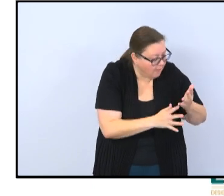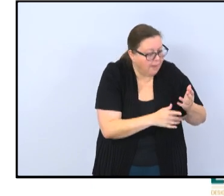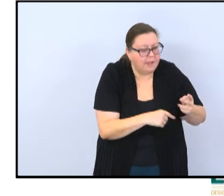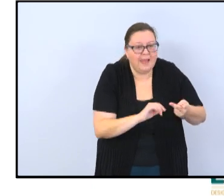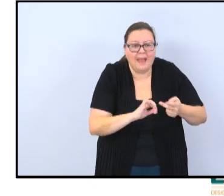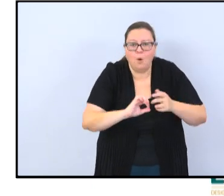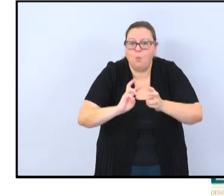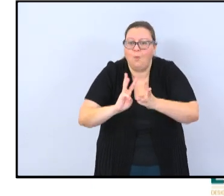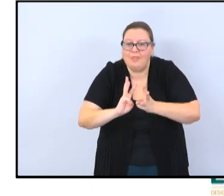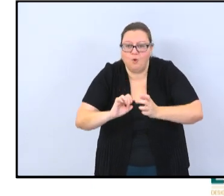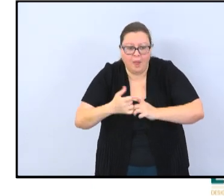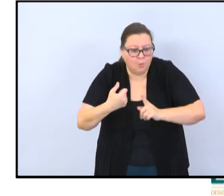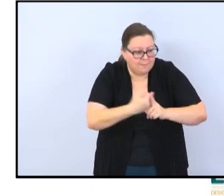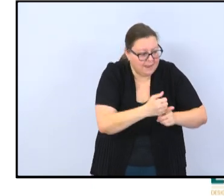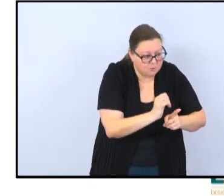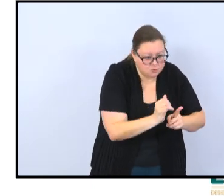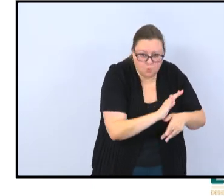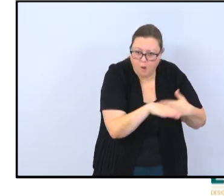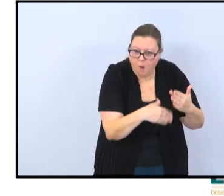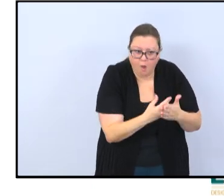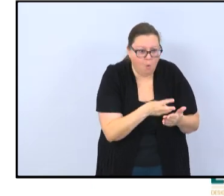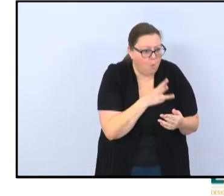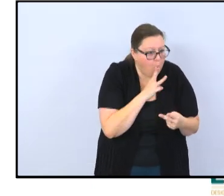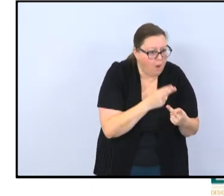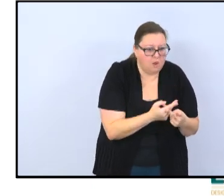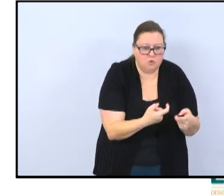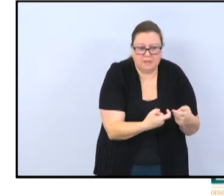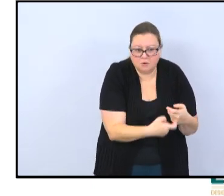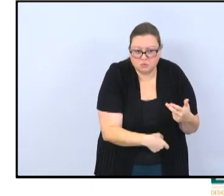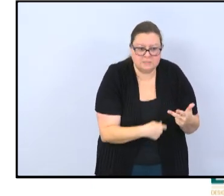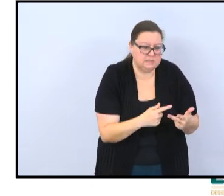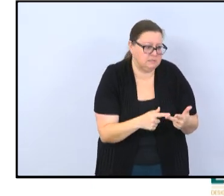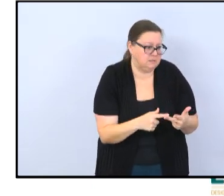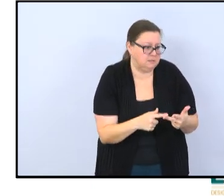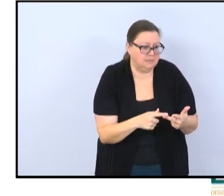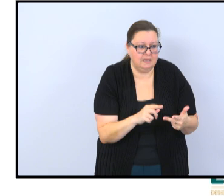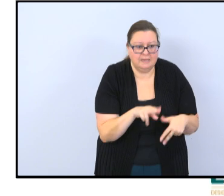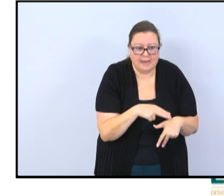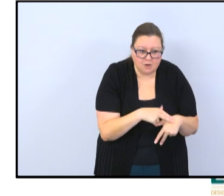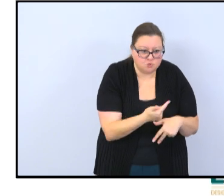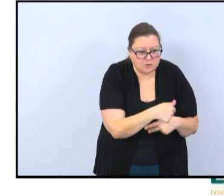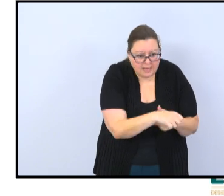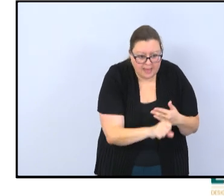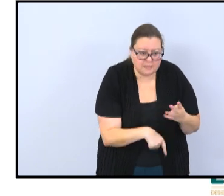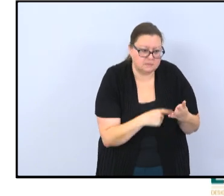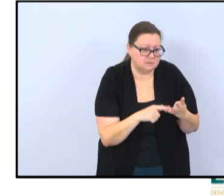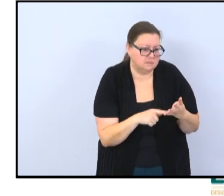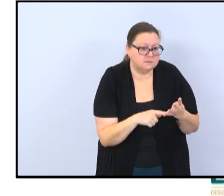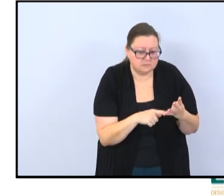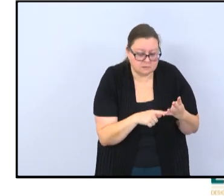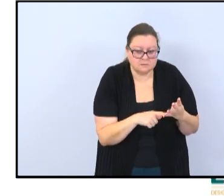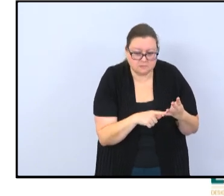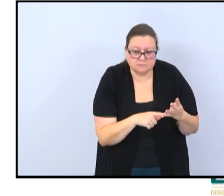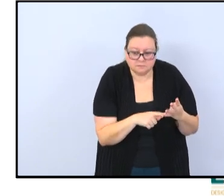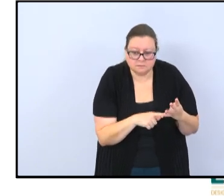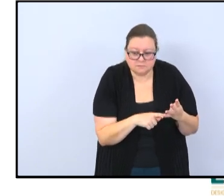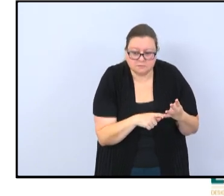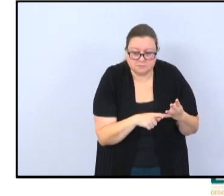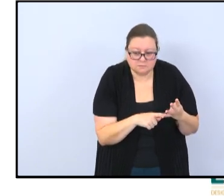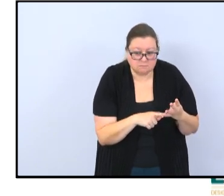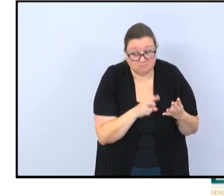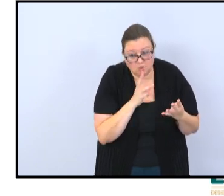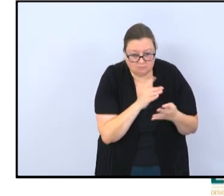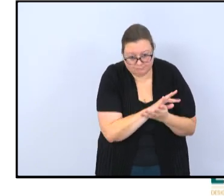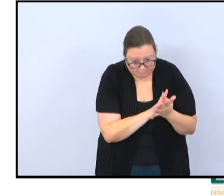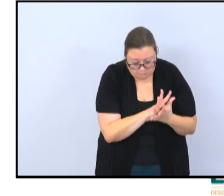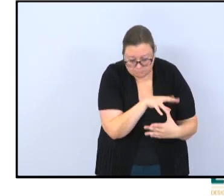So we're keeping track of all the utilities throughout the district, not only electrical, natural gas, but also water as